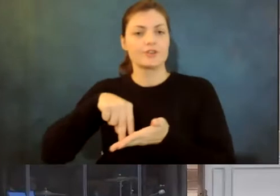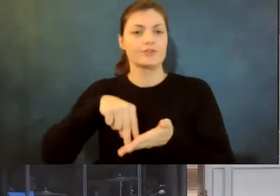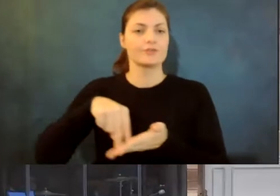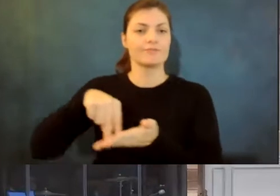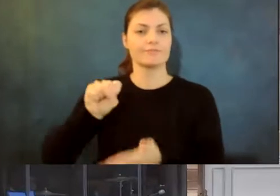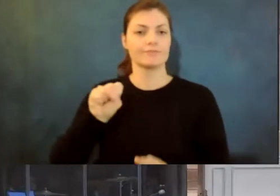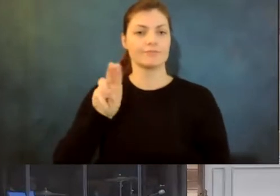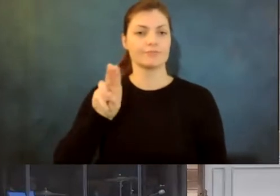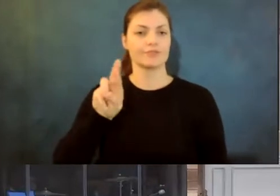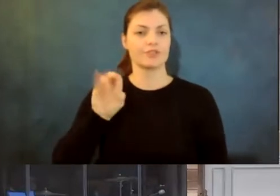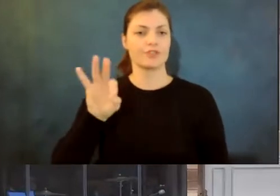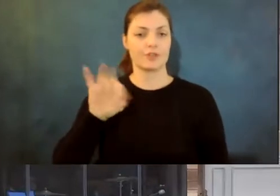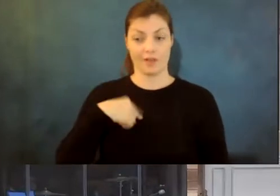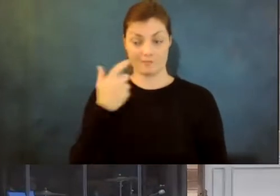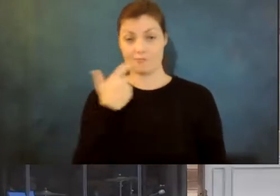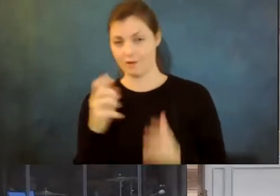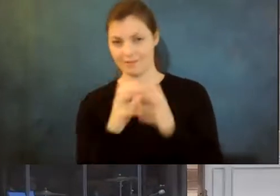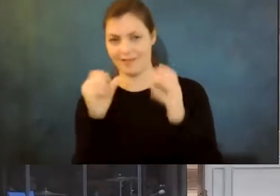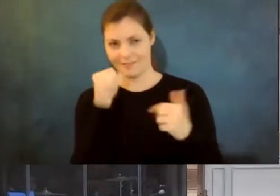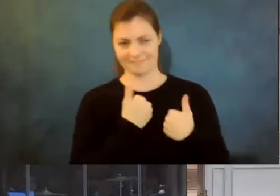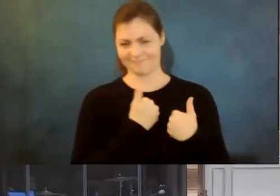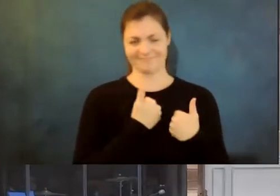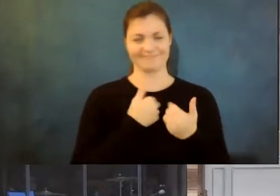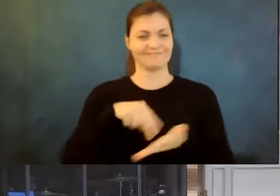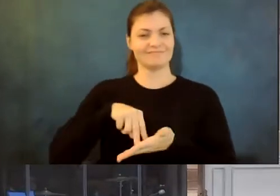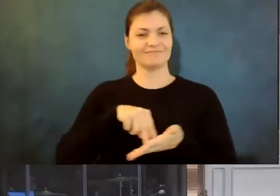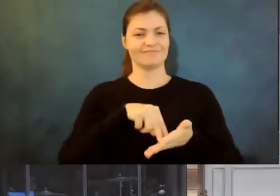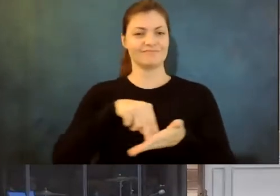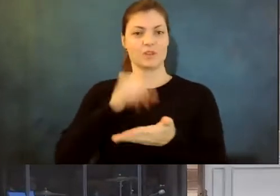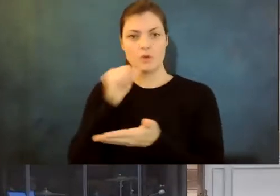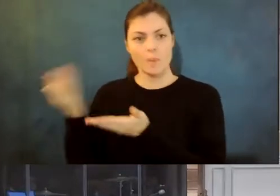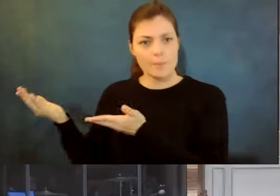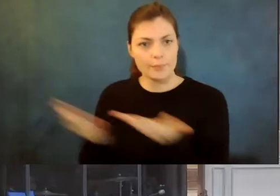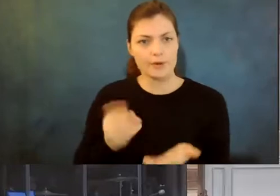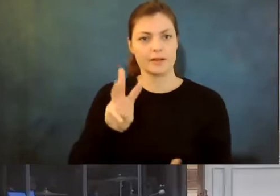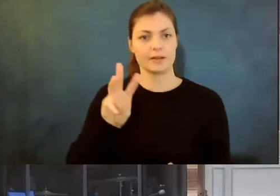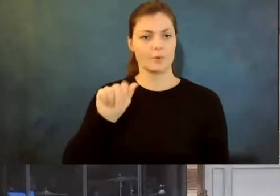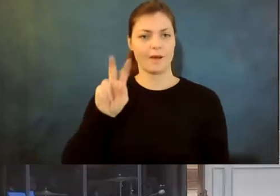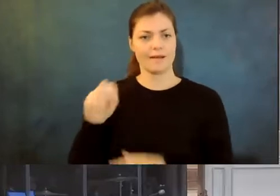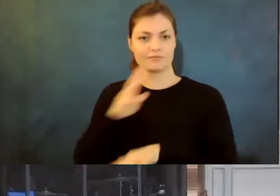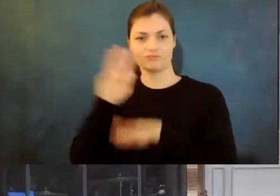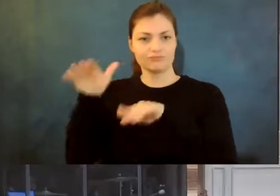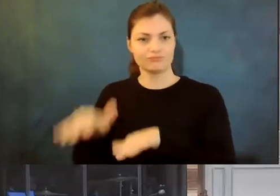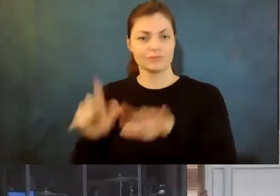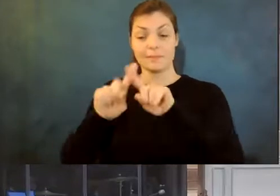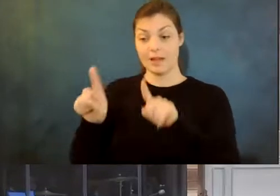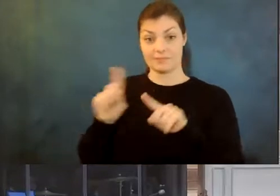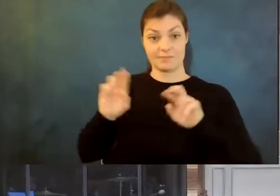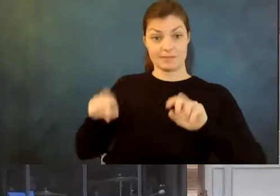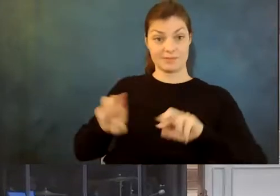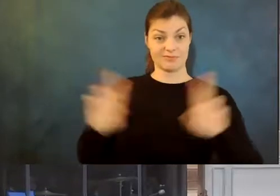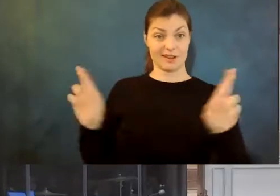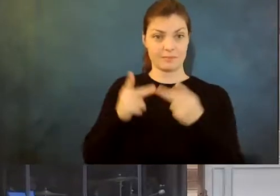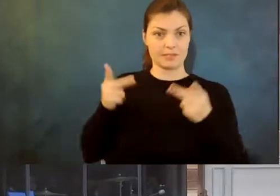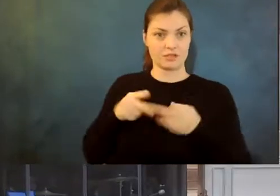but I watch it a lot. My brothers do it. And you don't bring the wave, but you have to be in position when the wave comes. We talked about that. Are you ready for